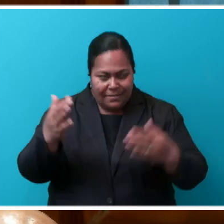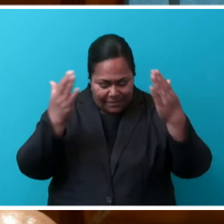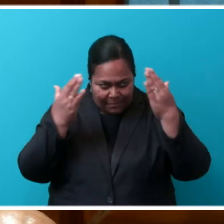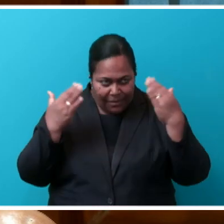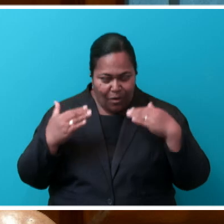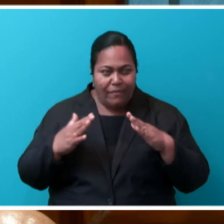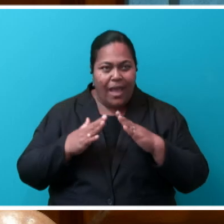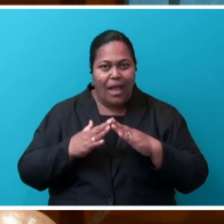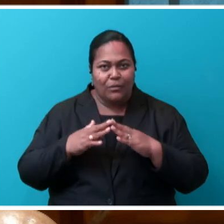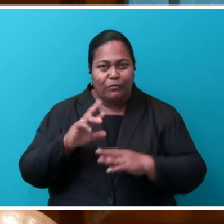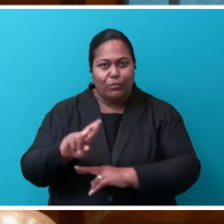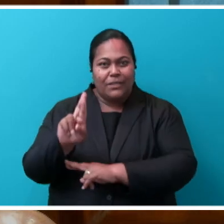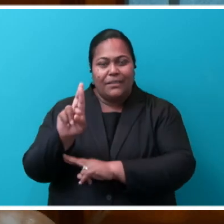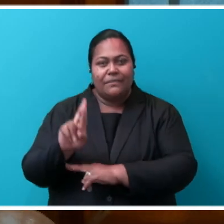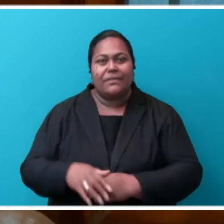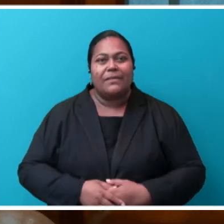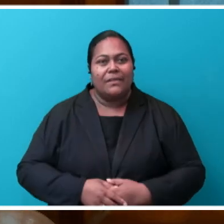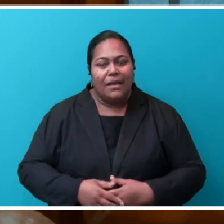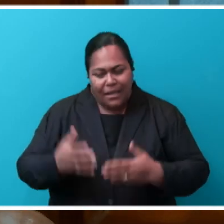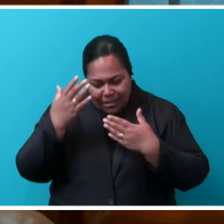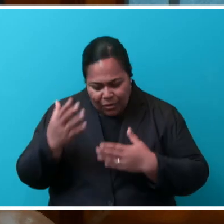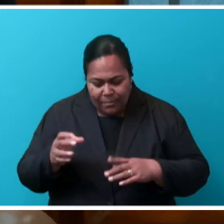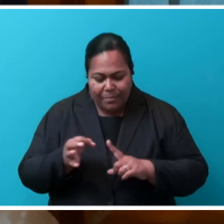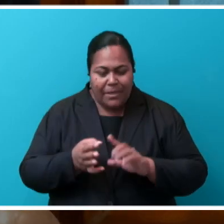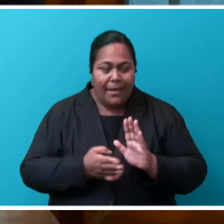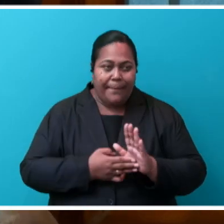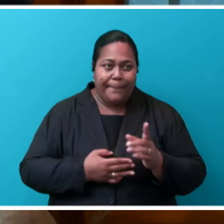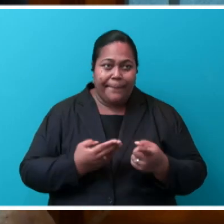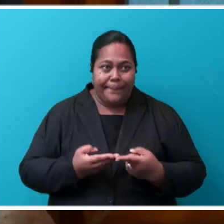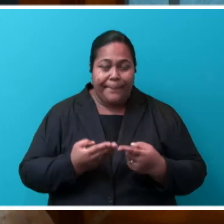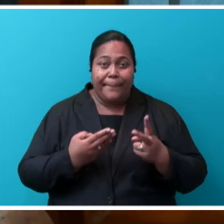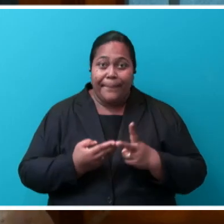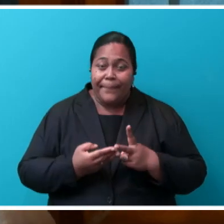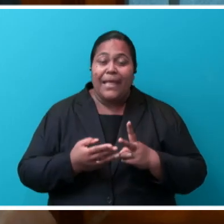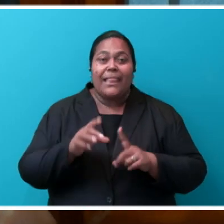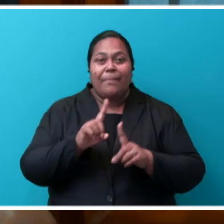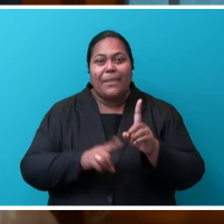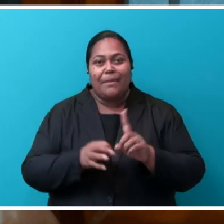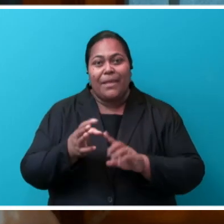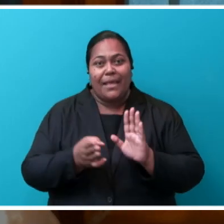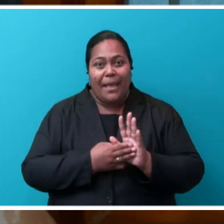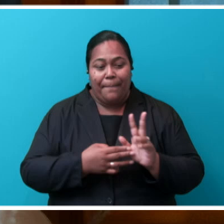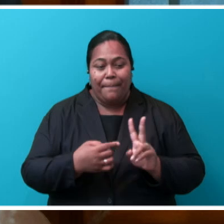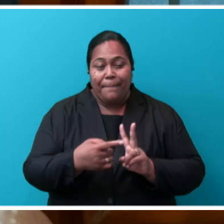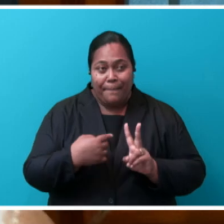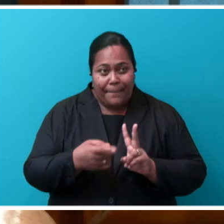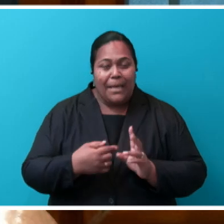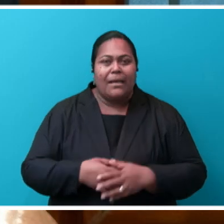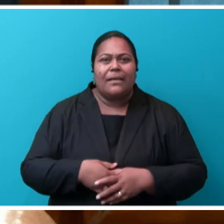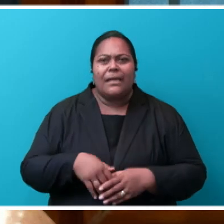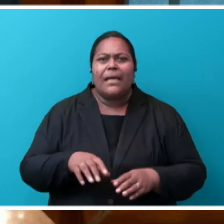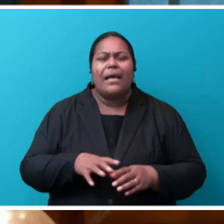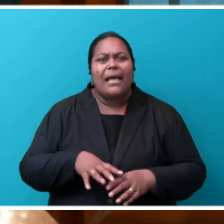Representatives. The Honorable Prime Minister, the Deputy Prime Ministers, Cabinet Ministers, Leader of the Opposition,